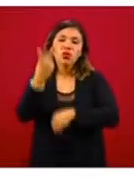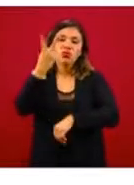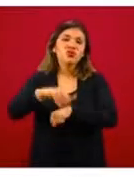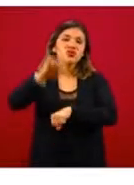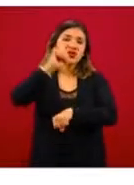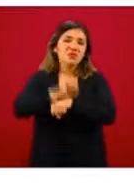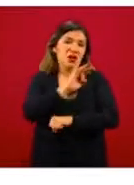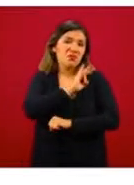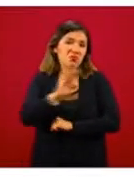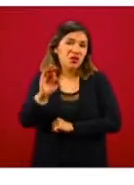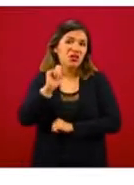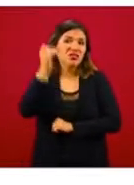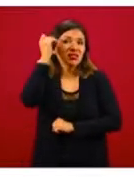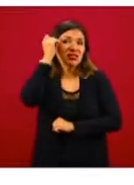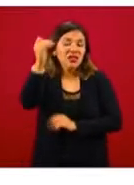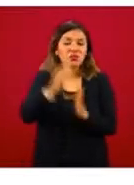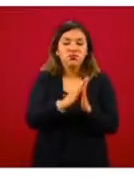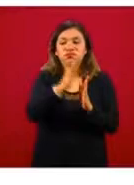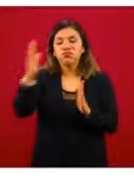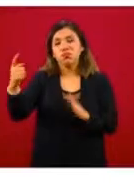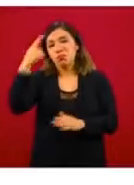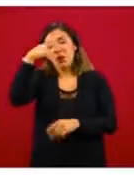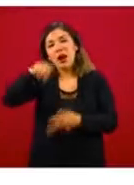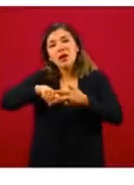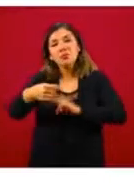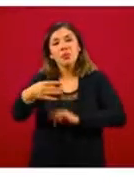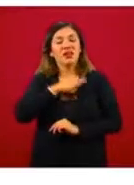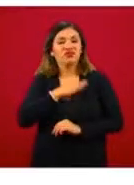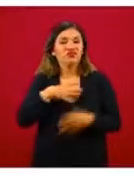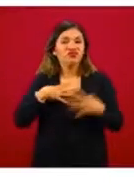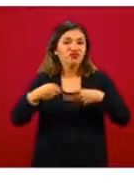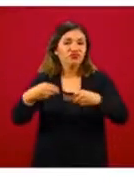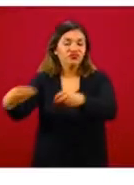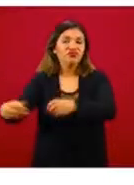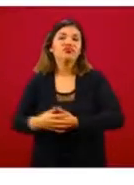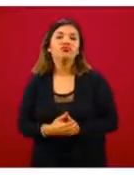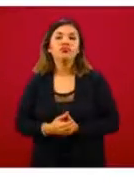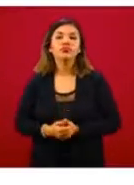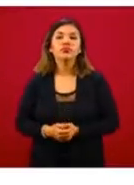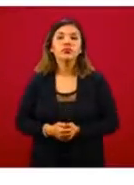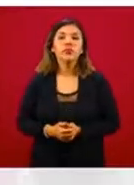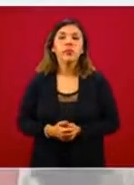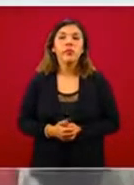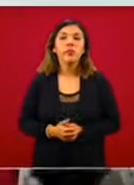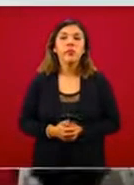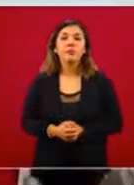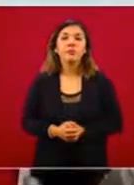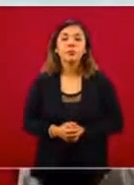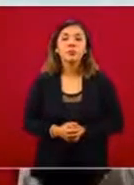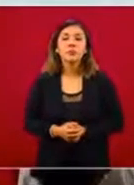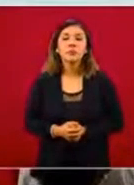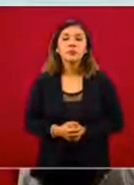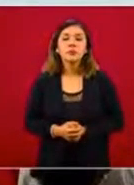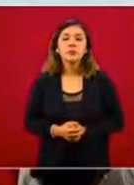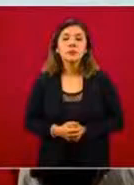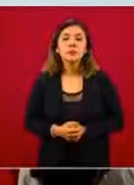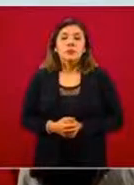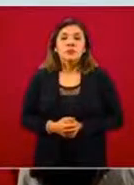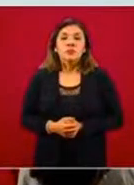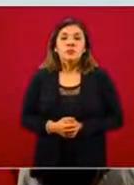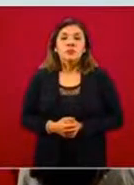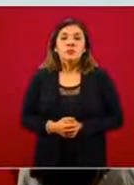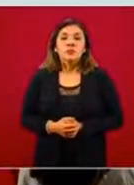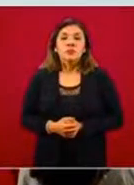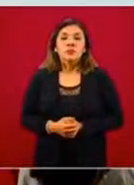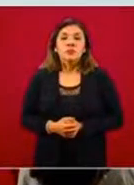cases in the upcoming 2 weeks, which is our largest incubation period for